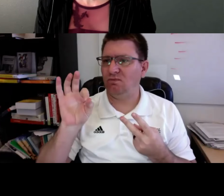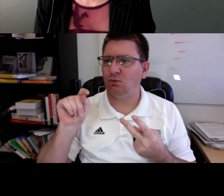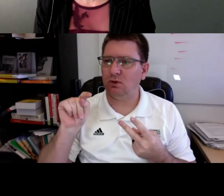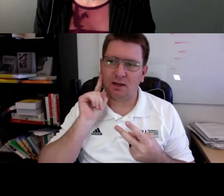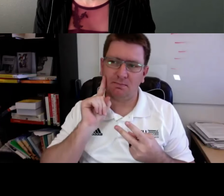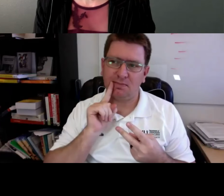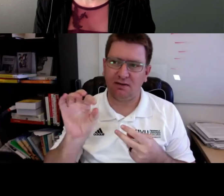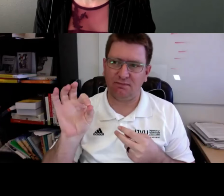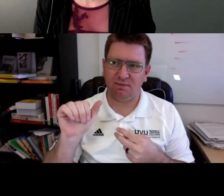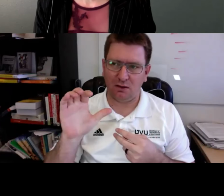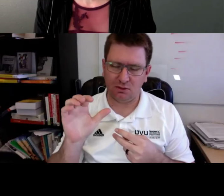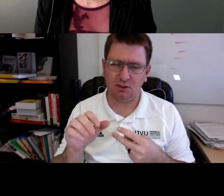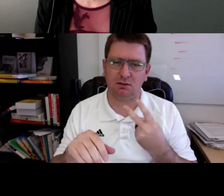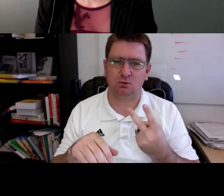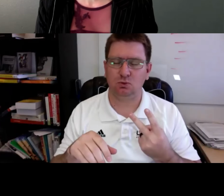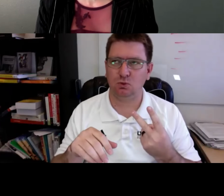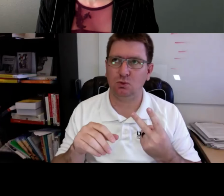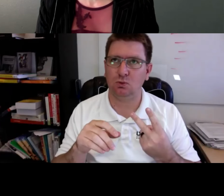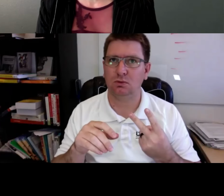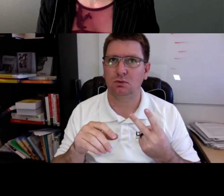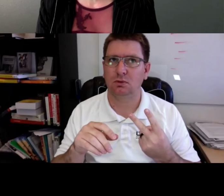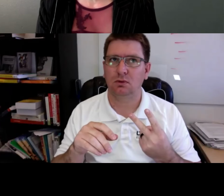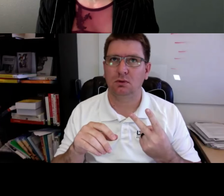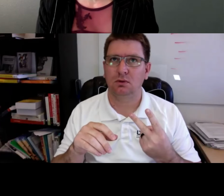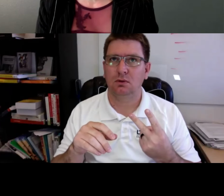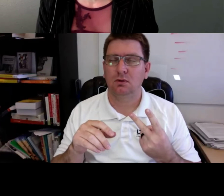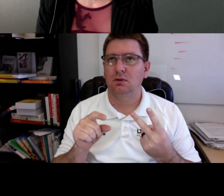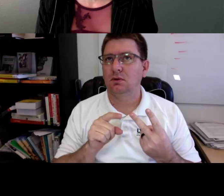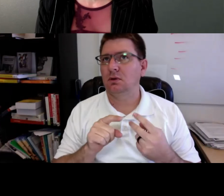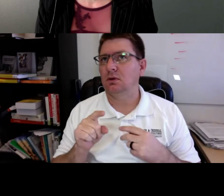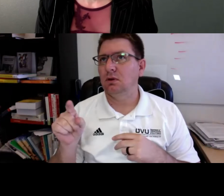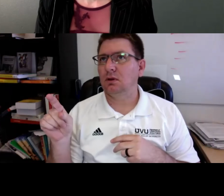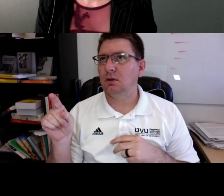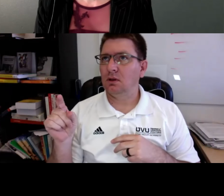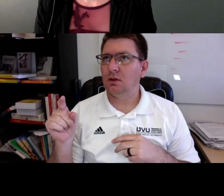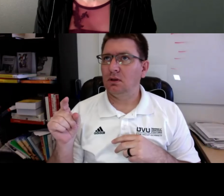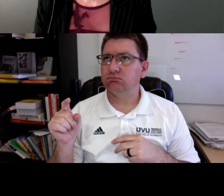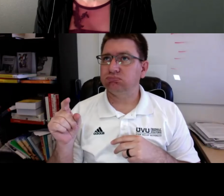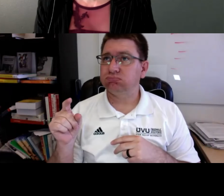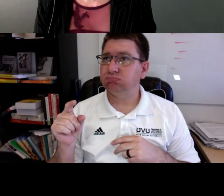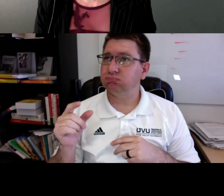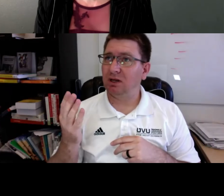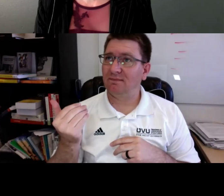Right now, there are 2 full-time faculty members who are deaf